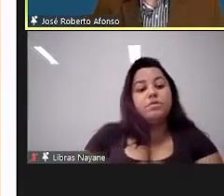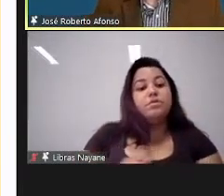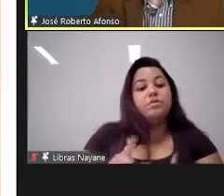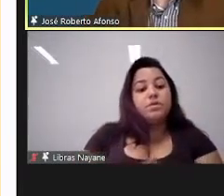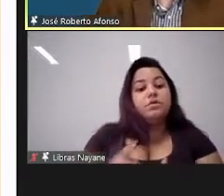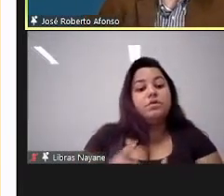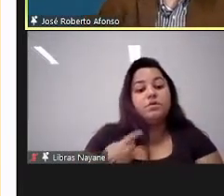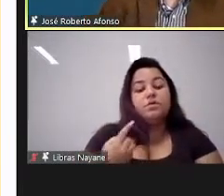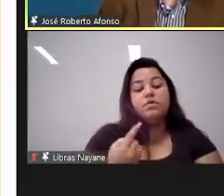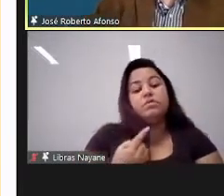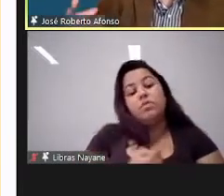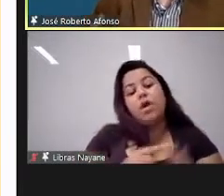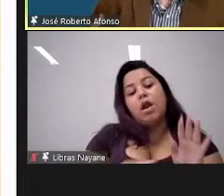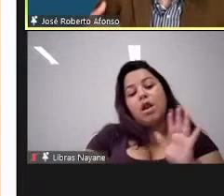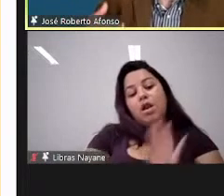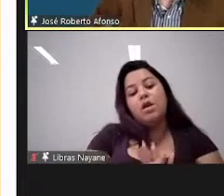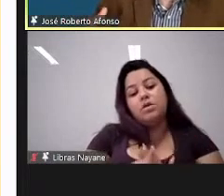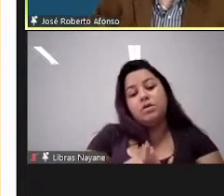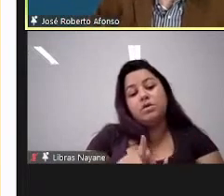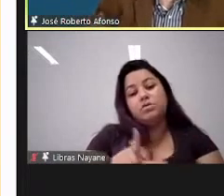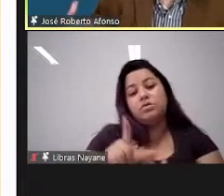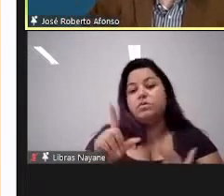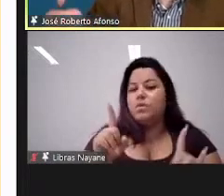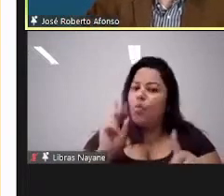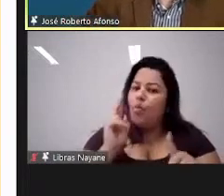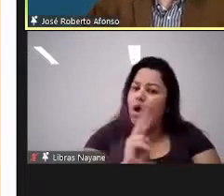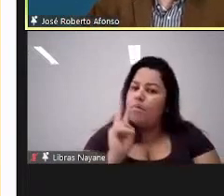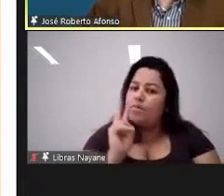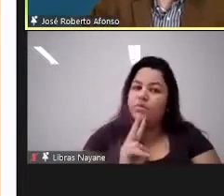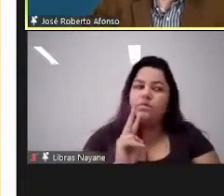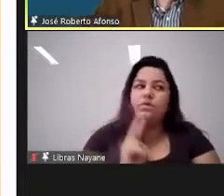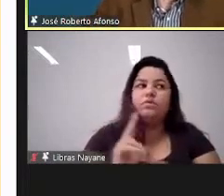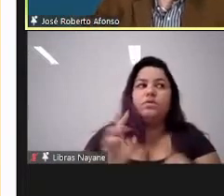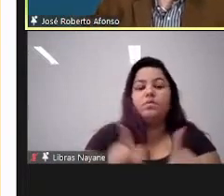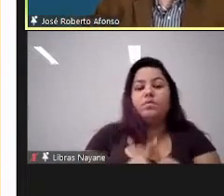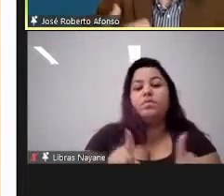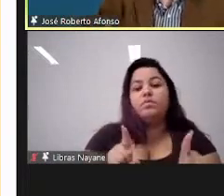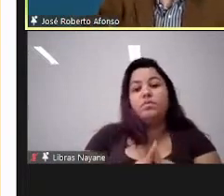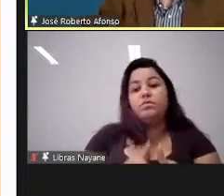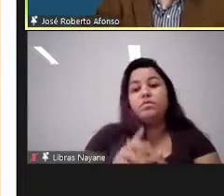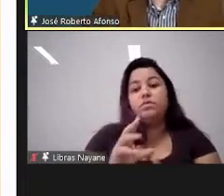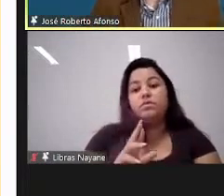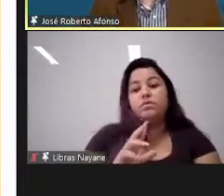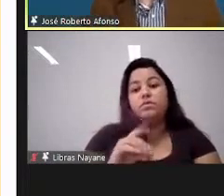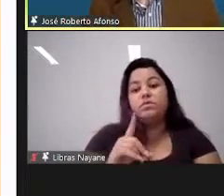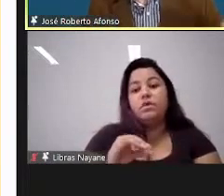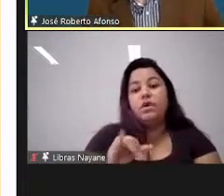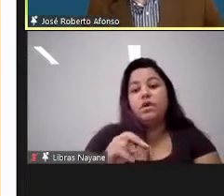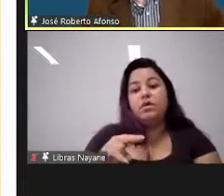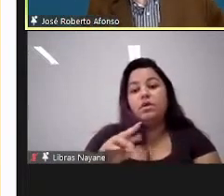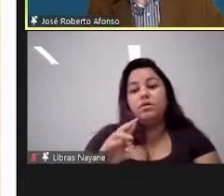beneficial to the whole country. We have a legislation to protect